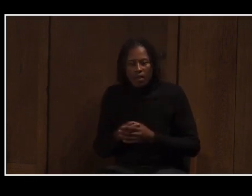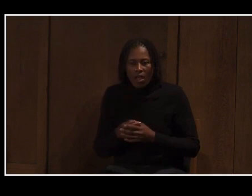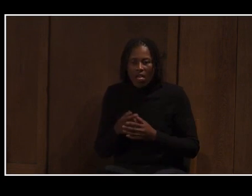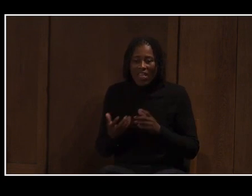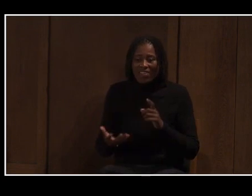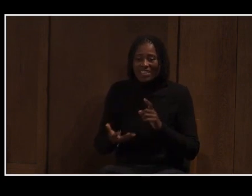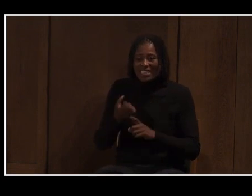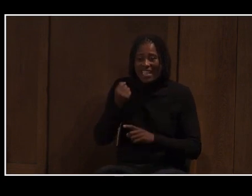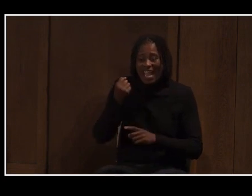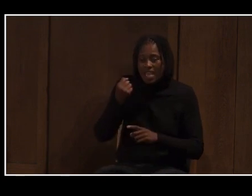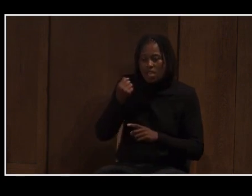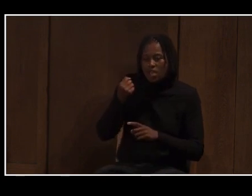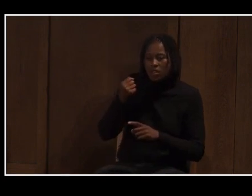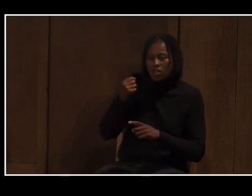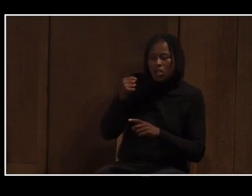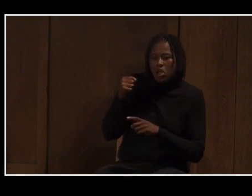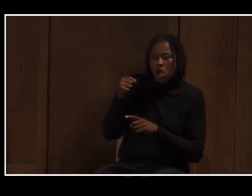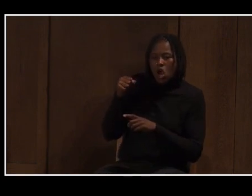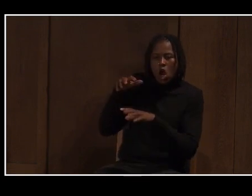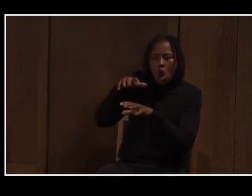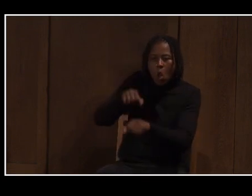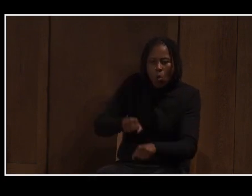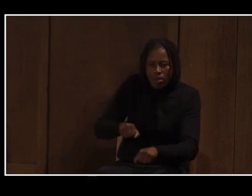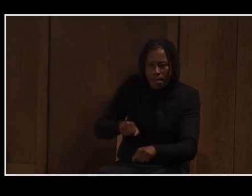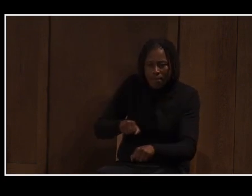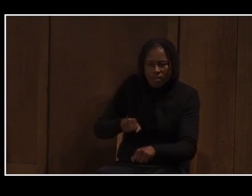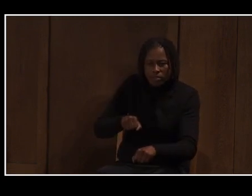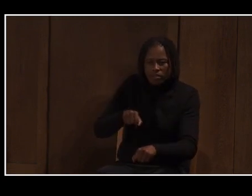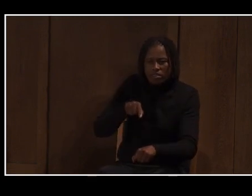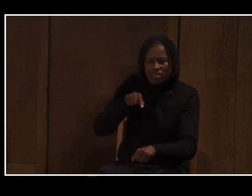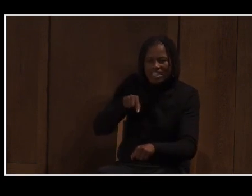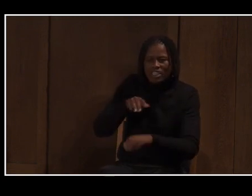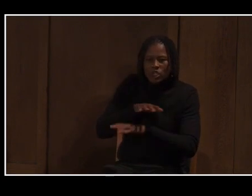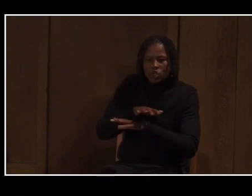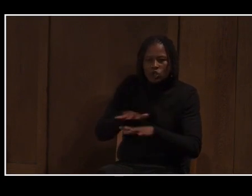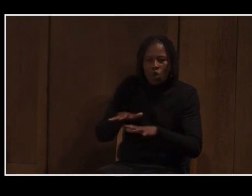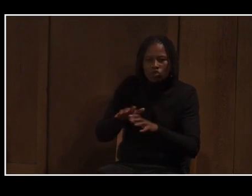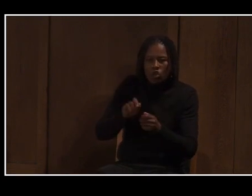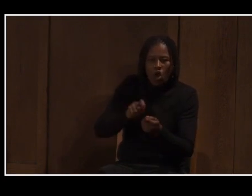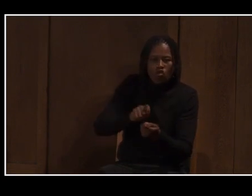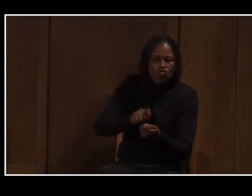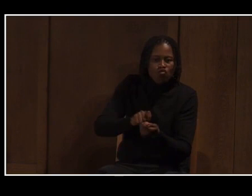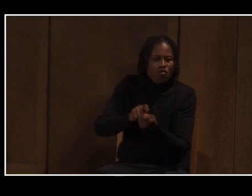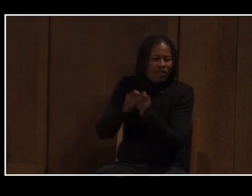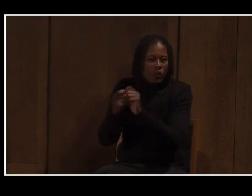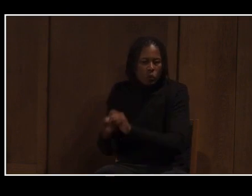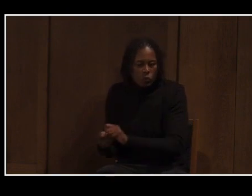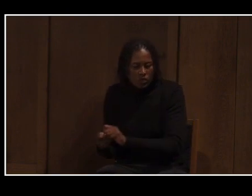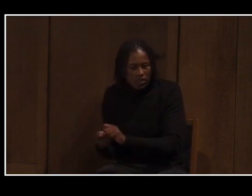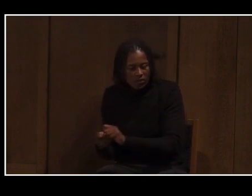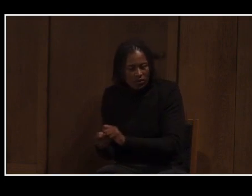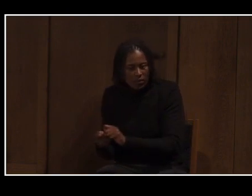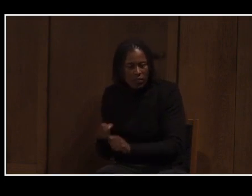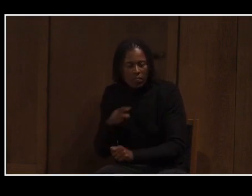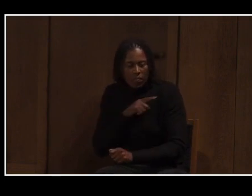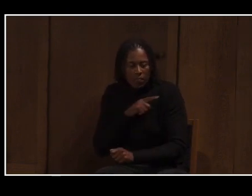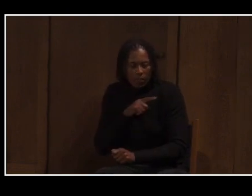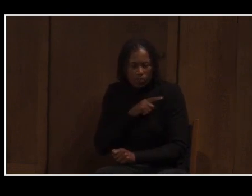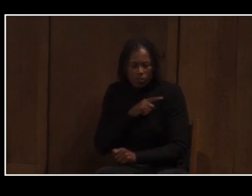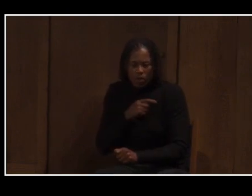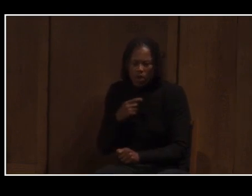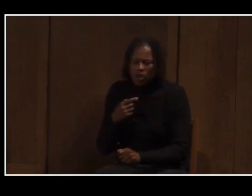colonialism, and they're not revolutionary anymore. And that's what I loved when you were talking